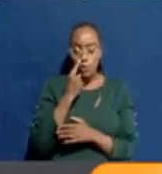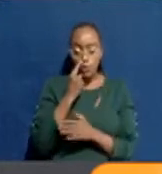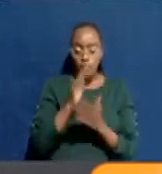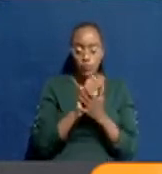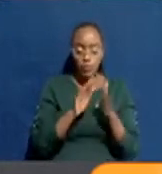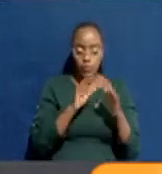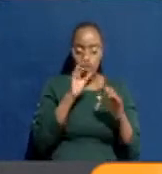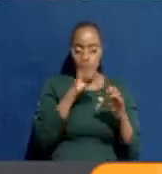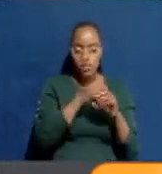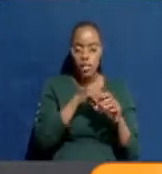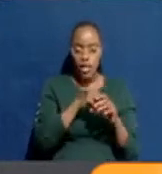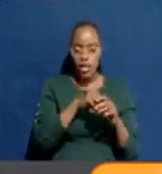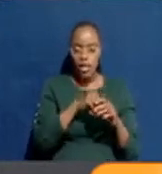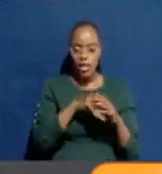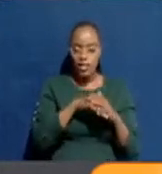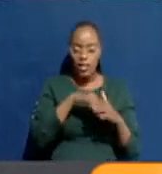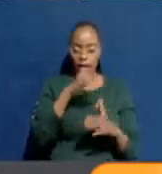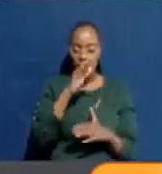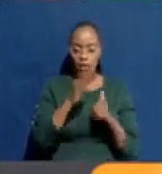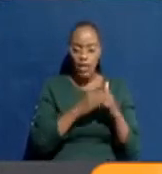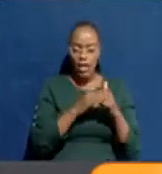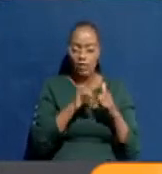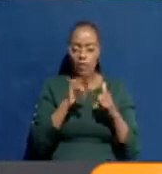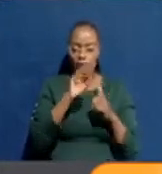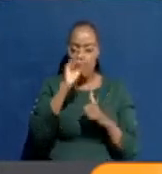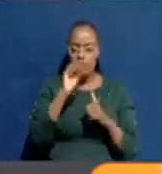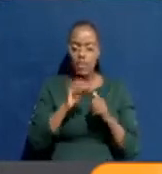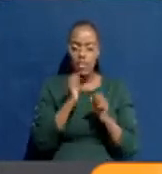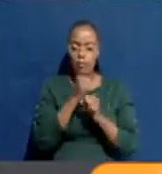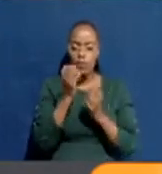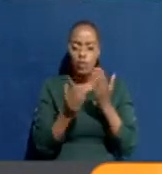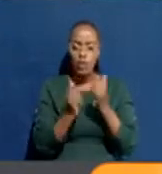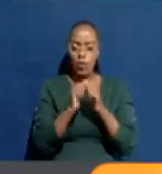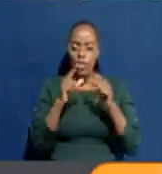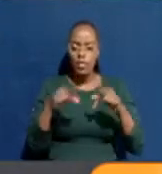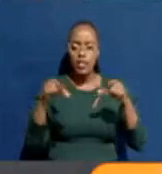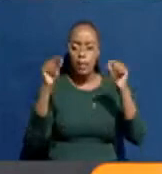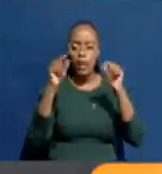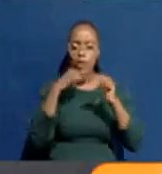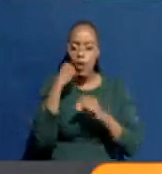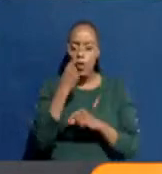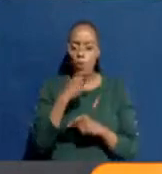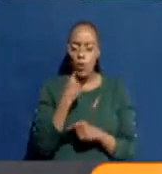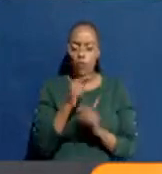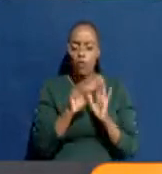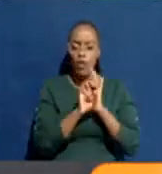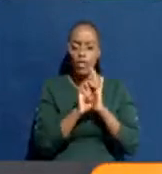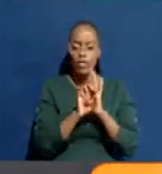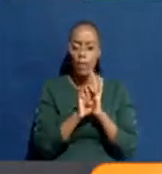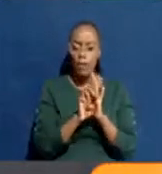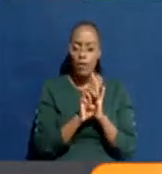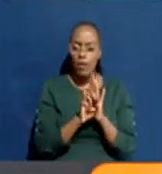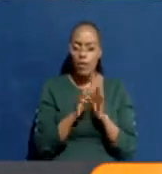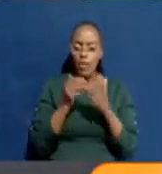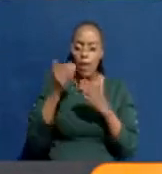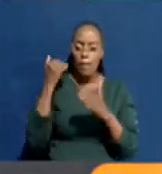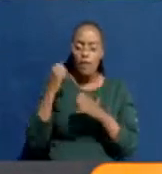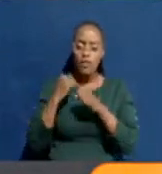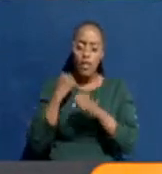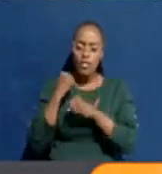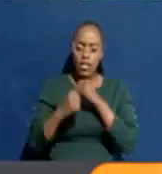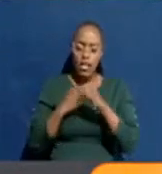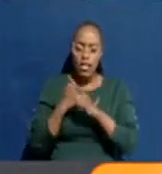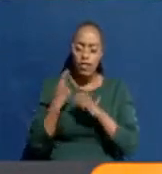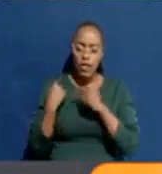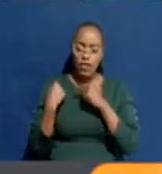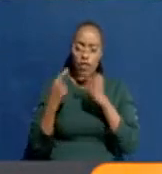external is 9 to 10%. You can't compare ourselves with Japan, who, for example, previous years, their